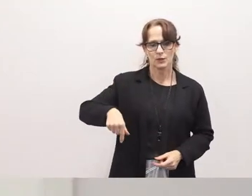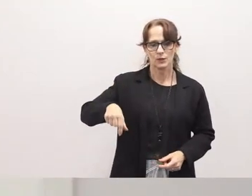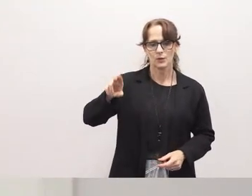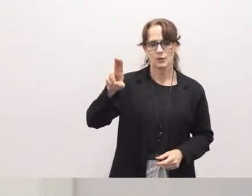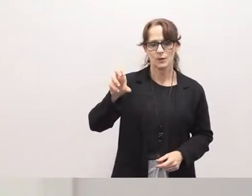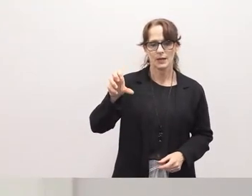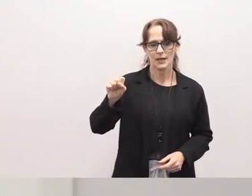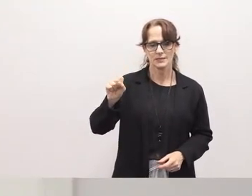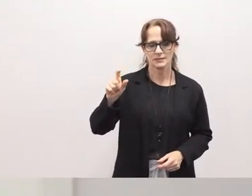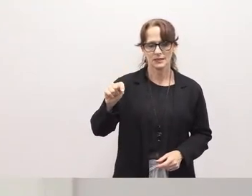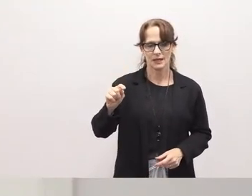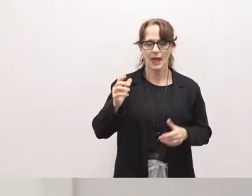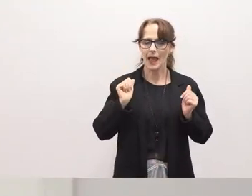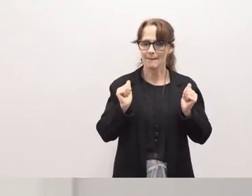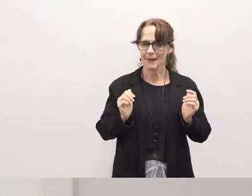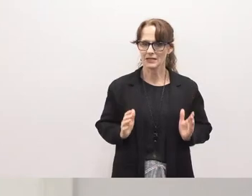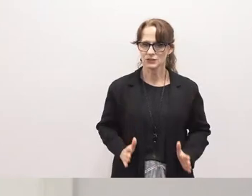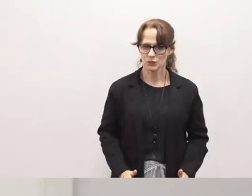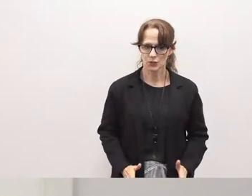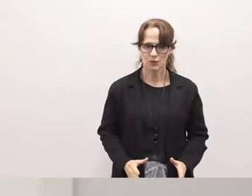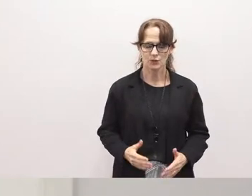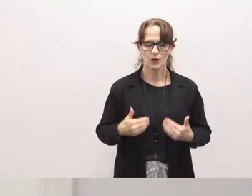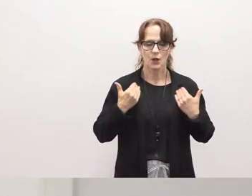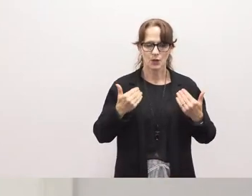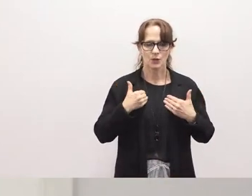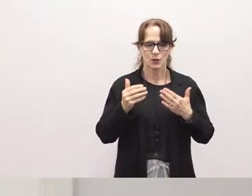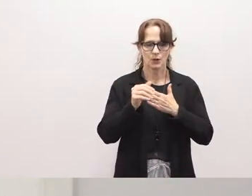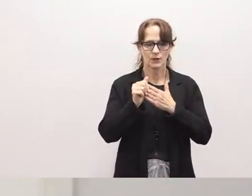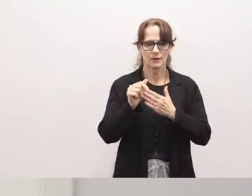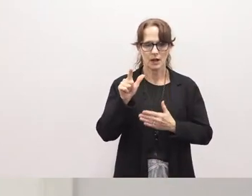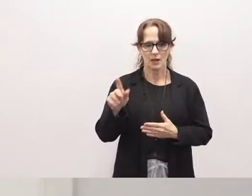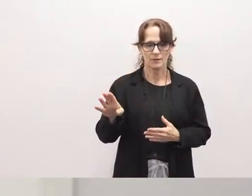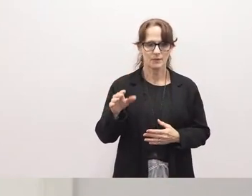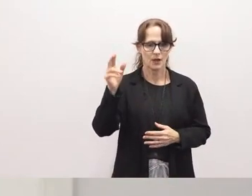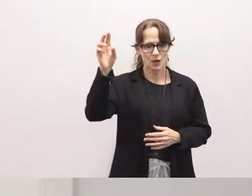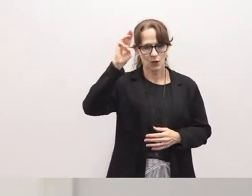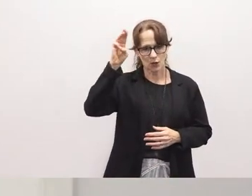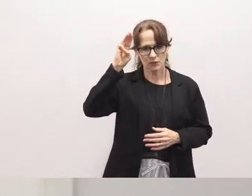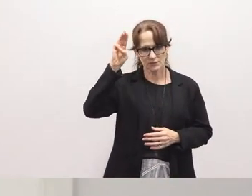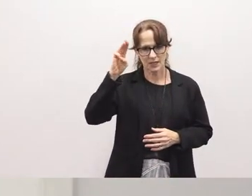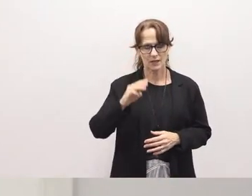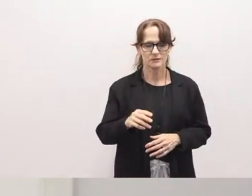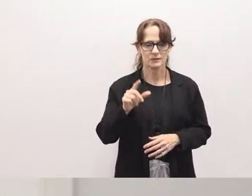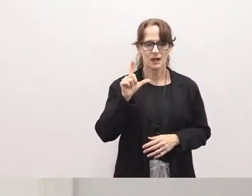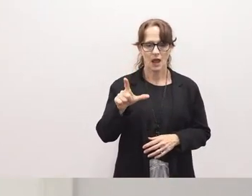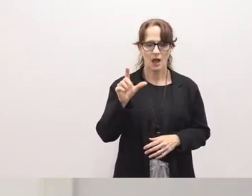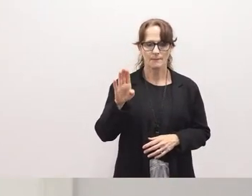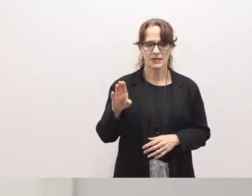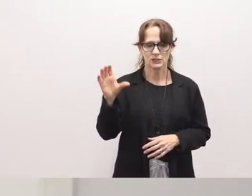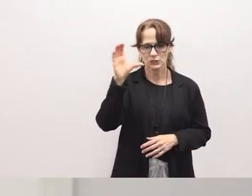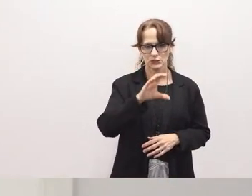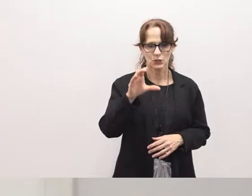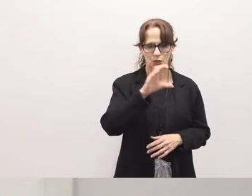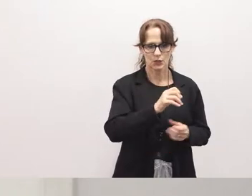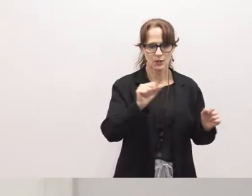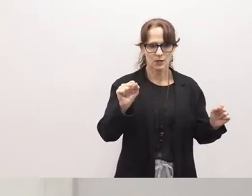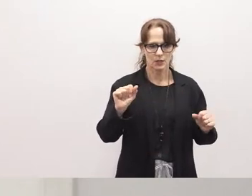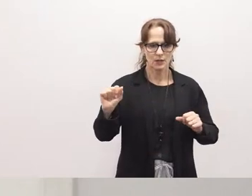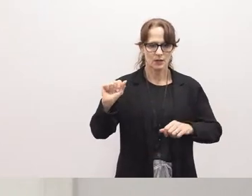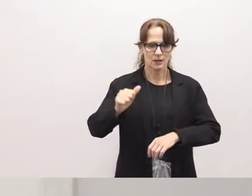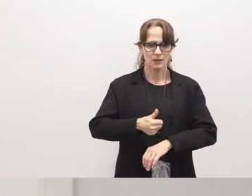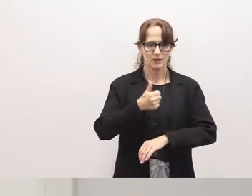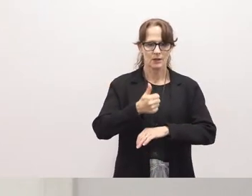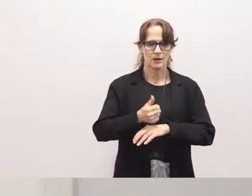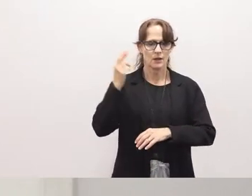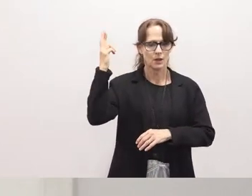Rambassador, has been involved with Youth Leadership Long Beach, Girl Scouts, Long Beach Search and Rescue, founder of